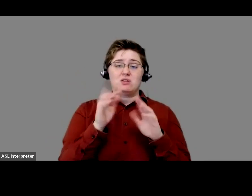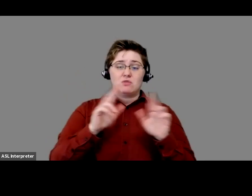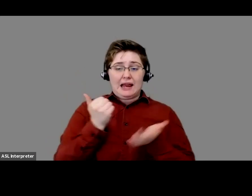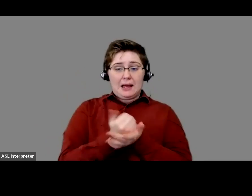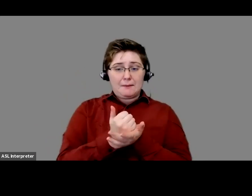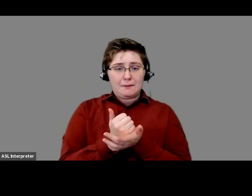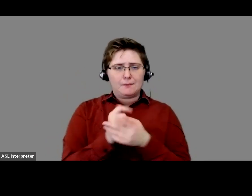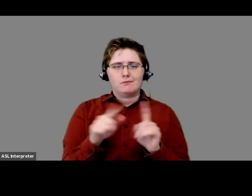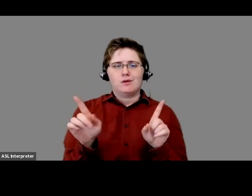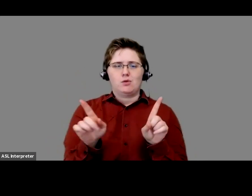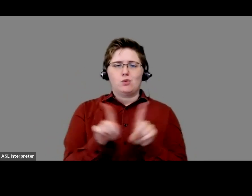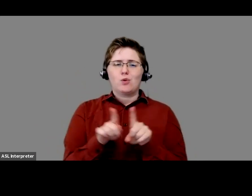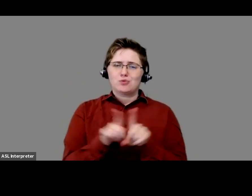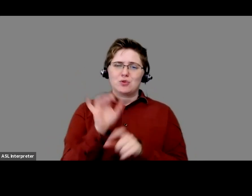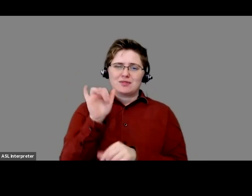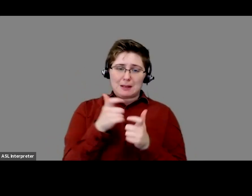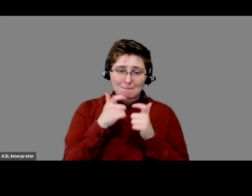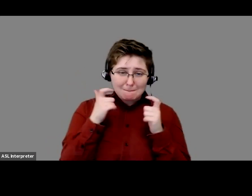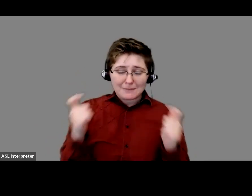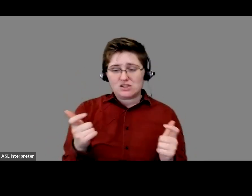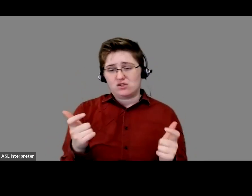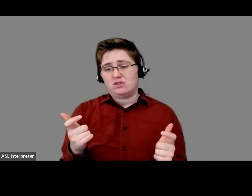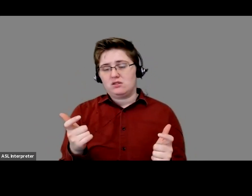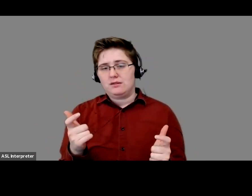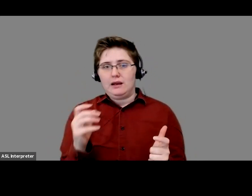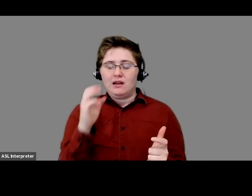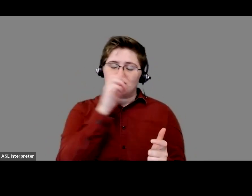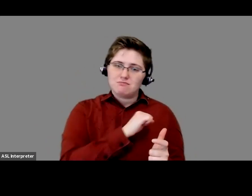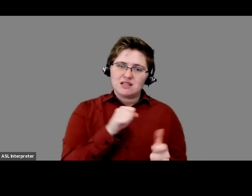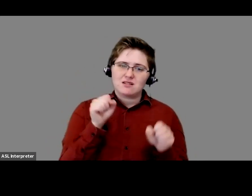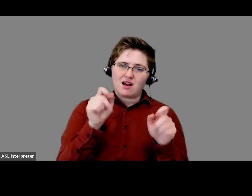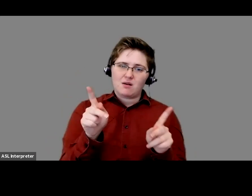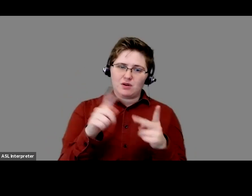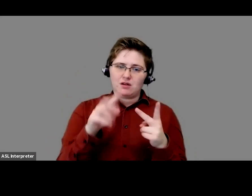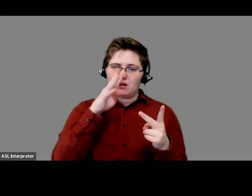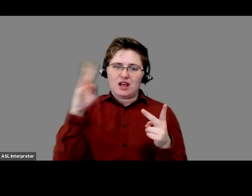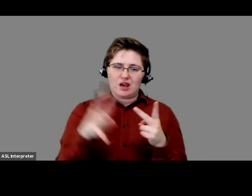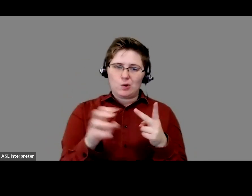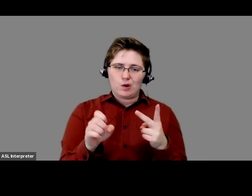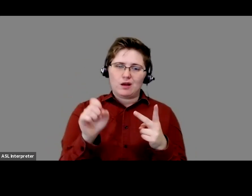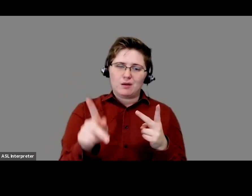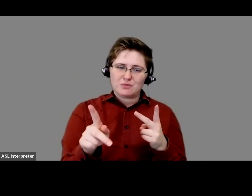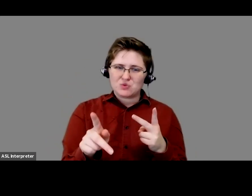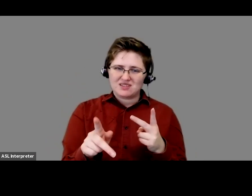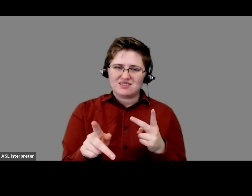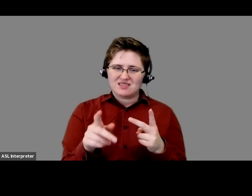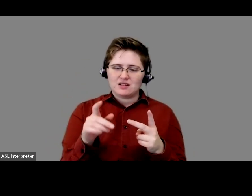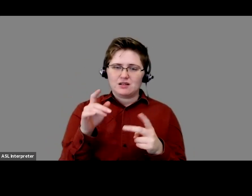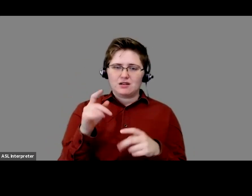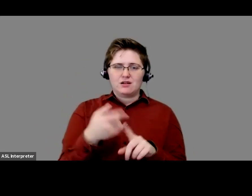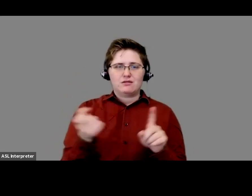also it's a major missed opportunity or ignored opportunity on the part